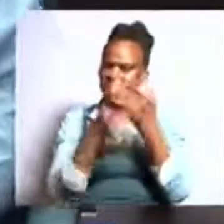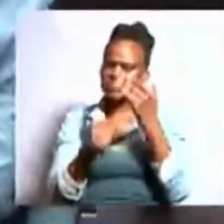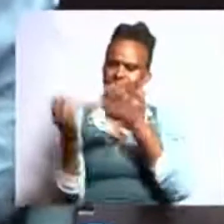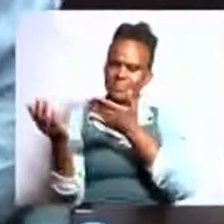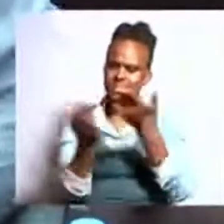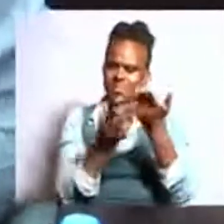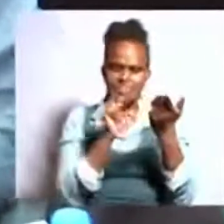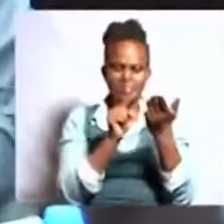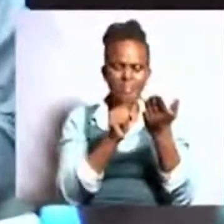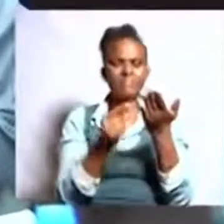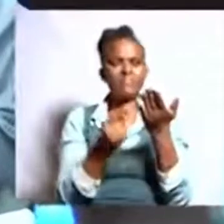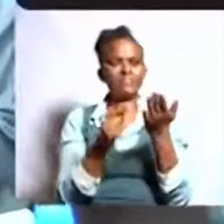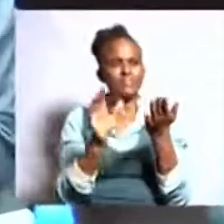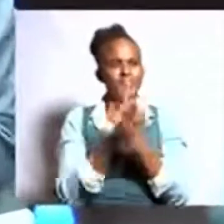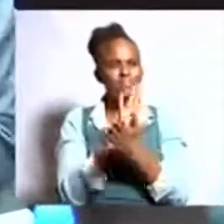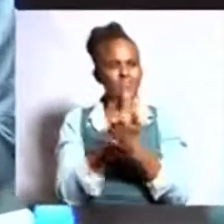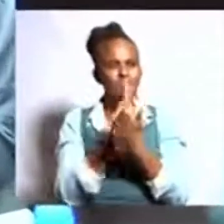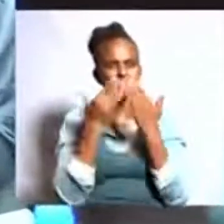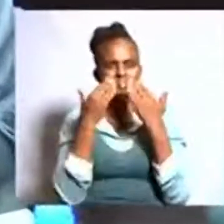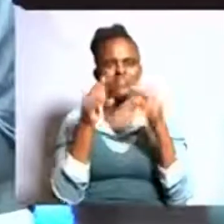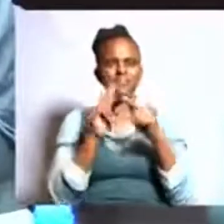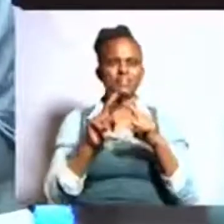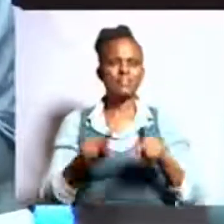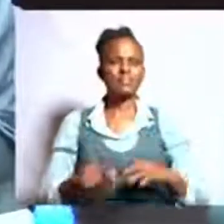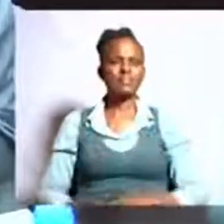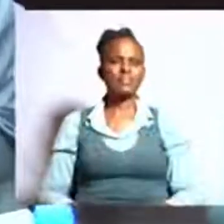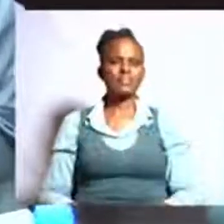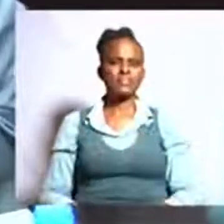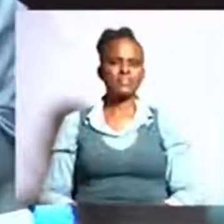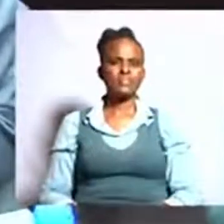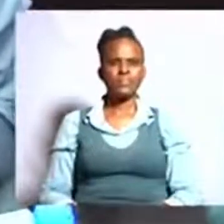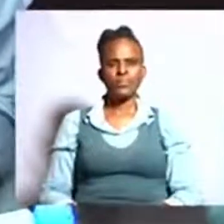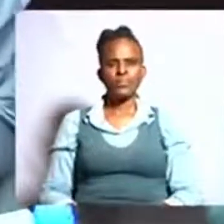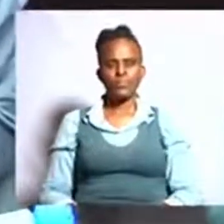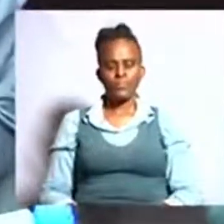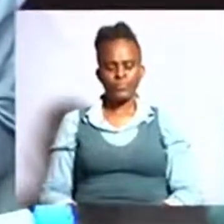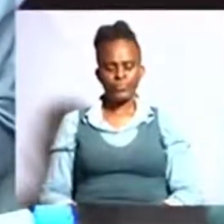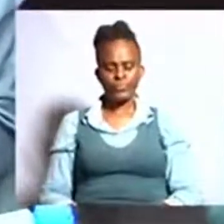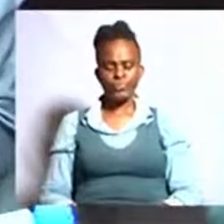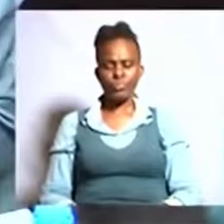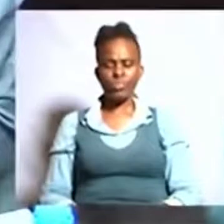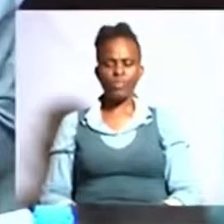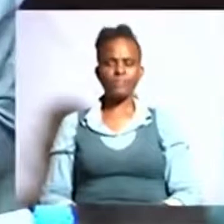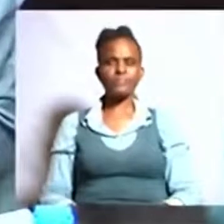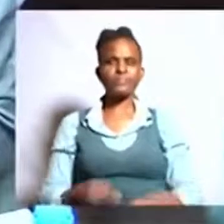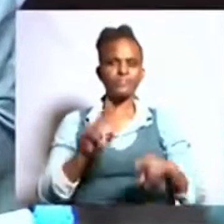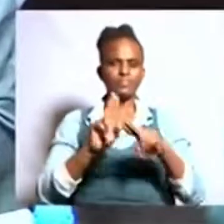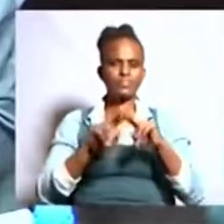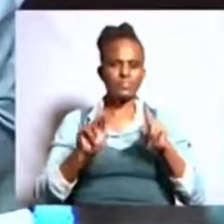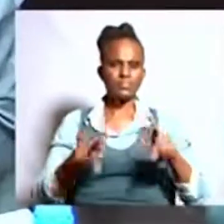particular groupings? Thank you, Chair. PS, take up the questions. Thank you, Chair.